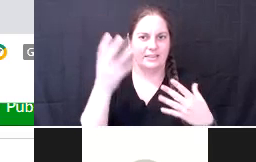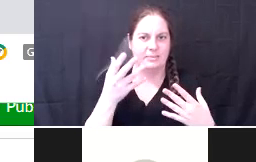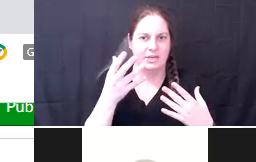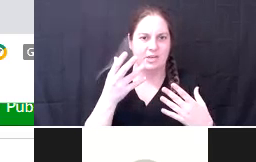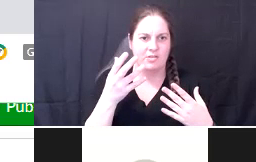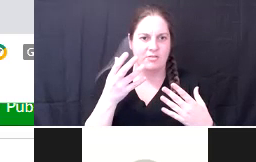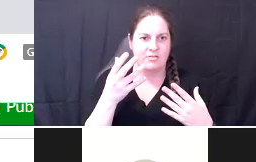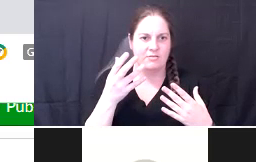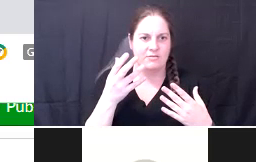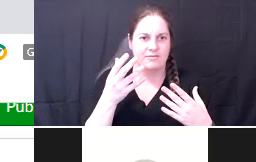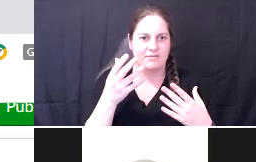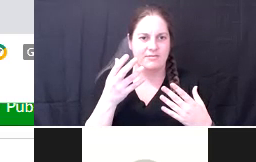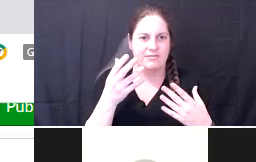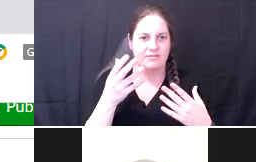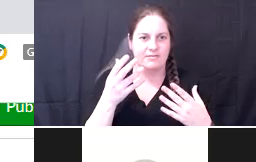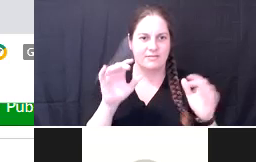Let me know.